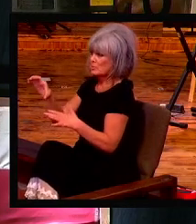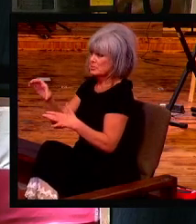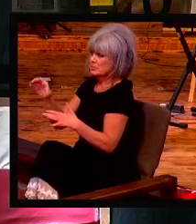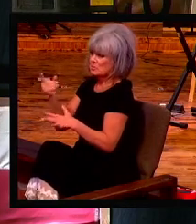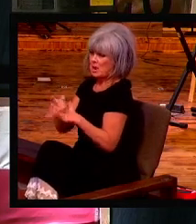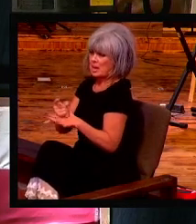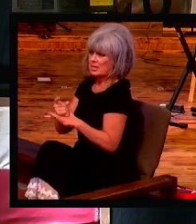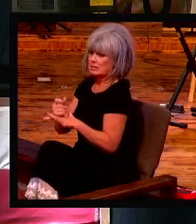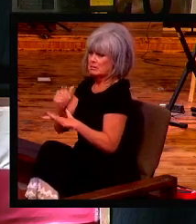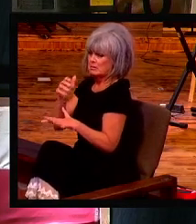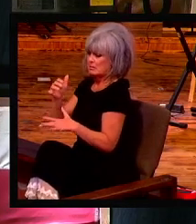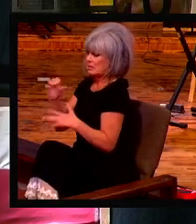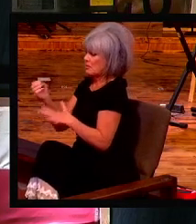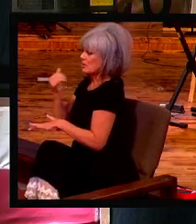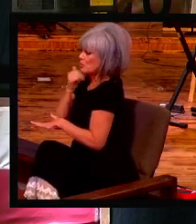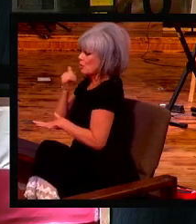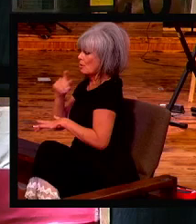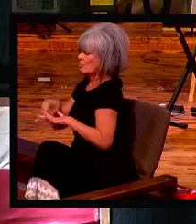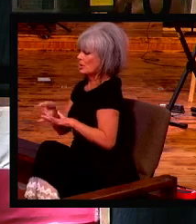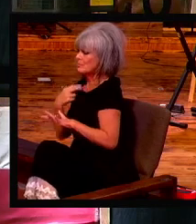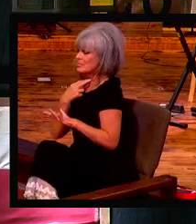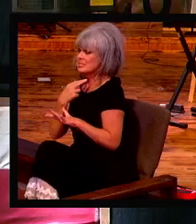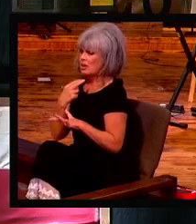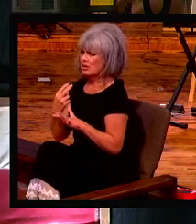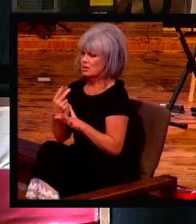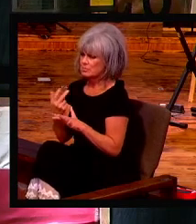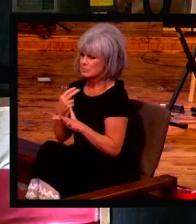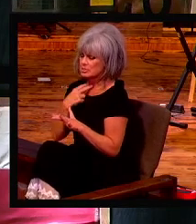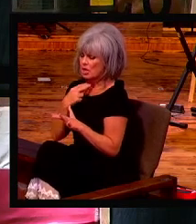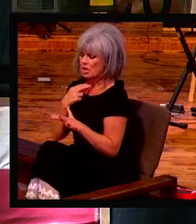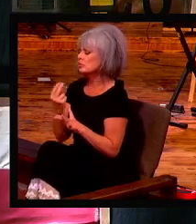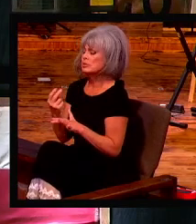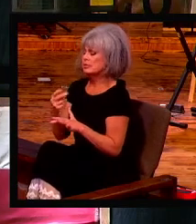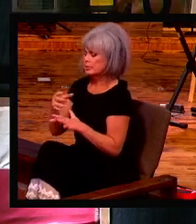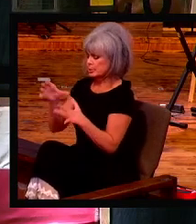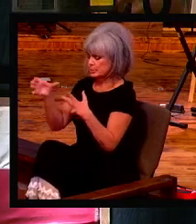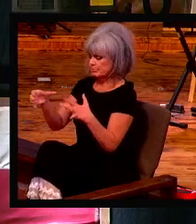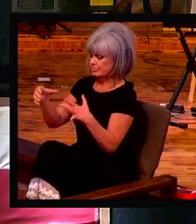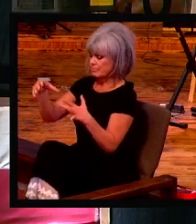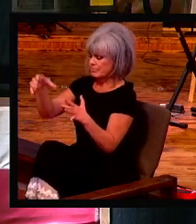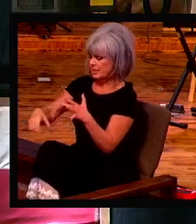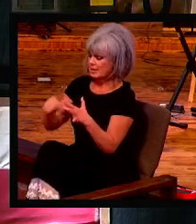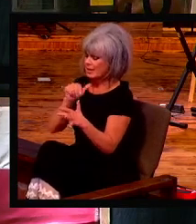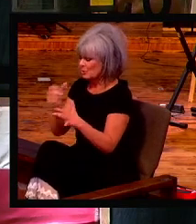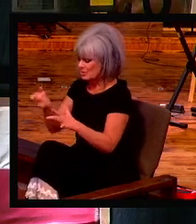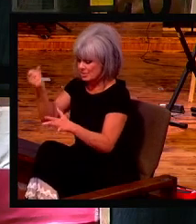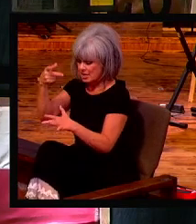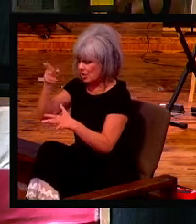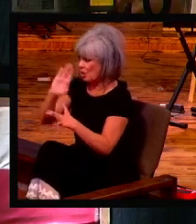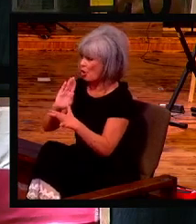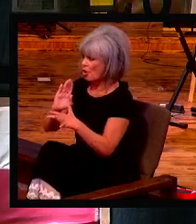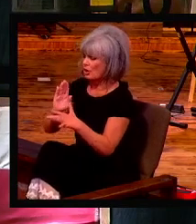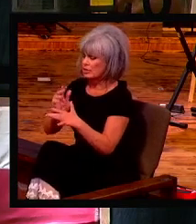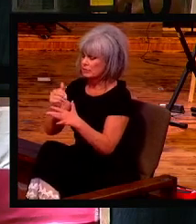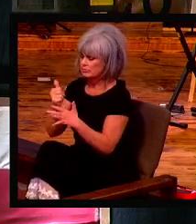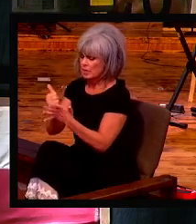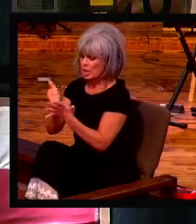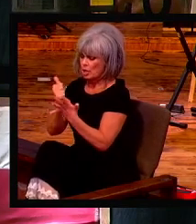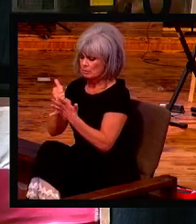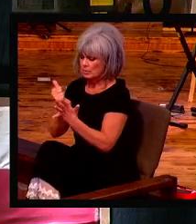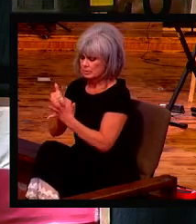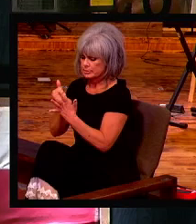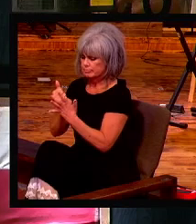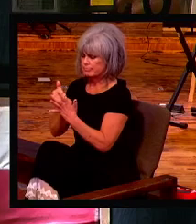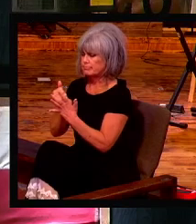anything wrong. And you're like, man, I'm stuck in this prison. I'm stuck in this pit. I can't understand God. Like, help me break free from this